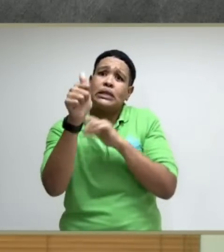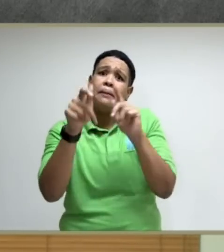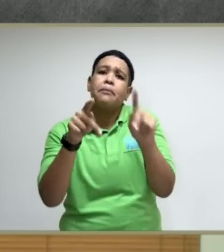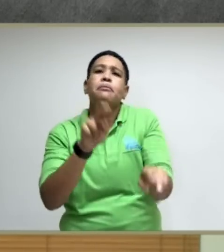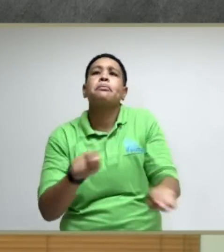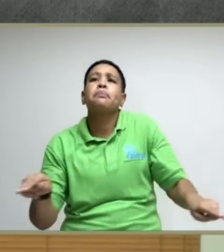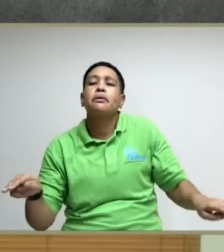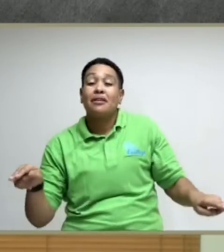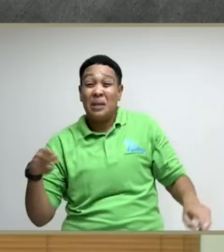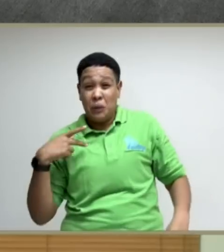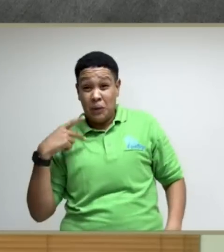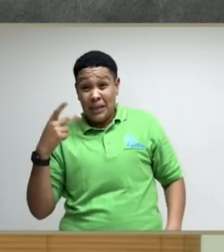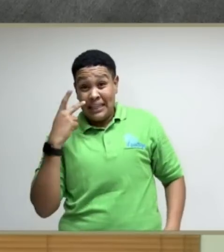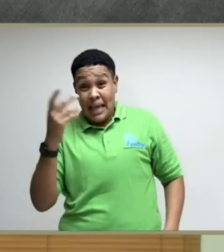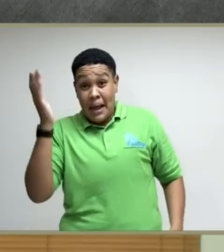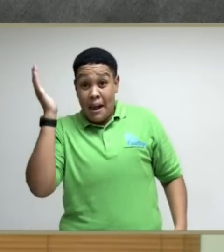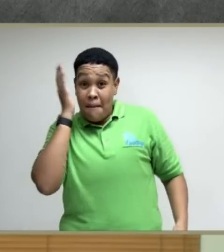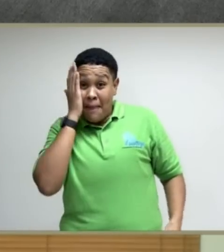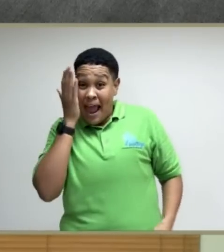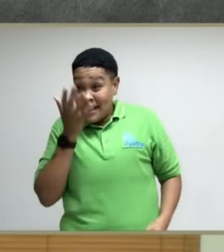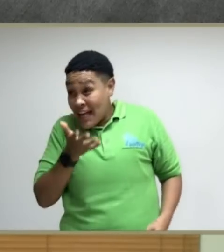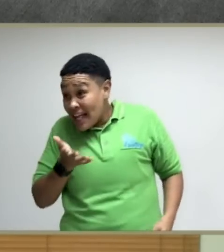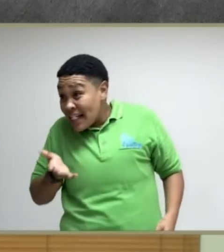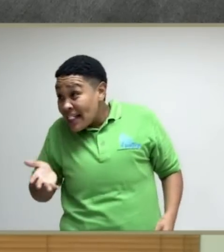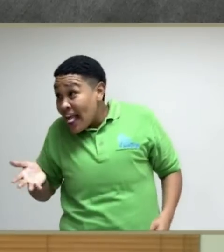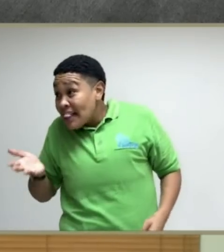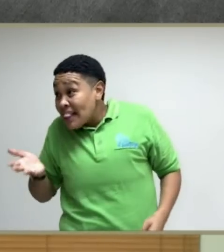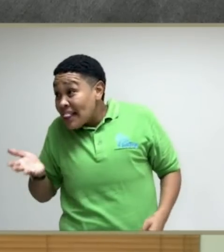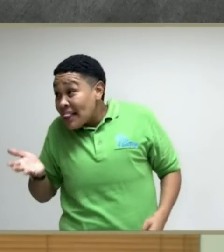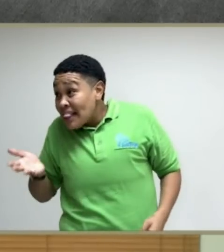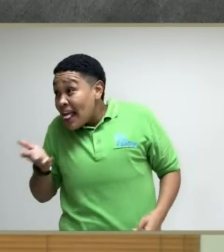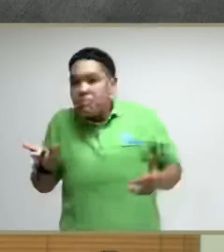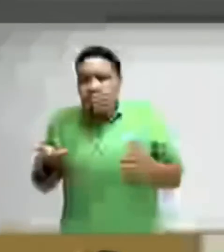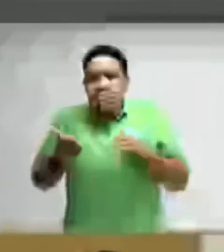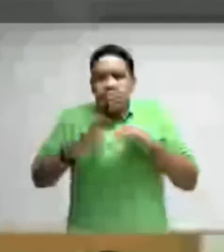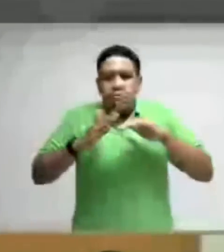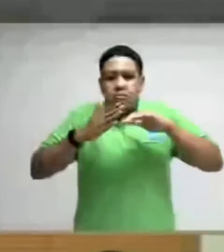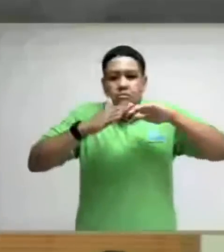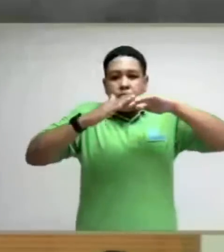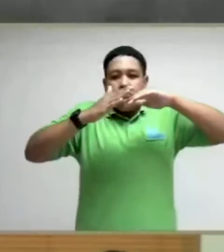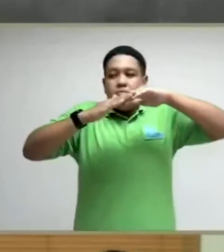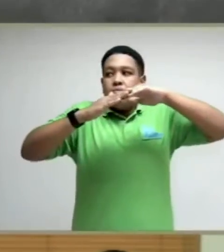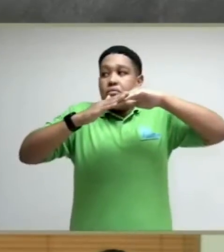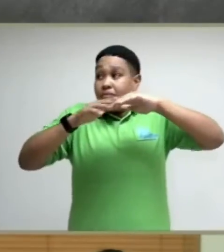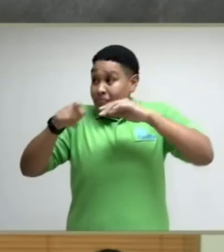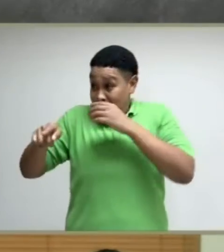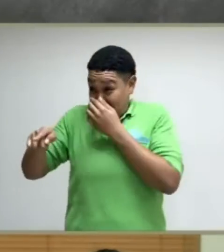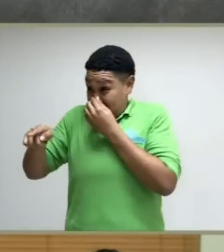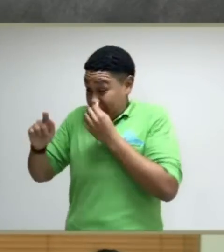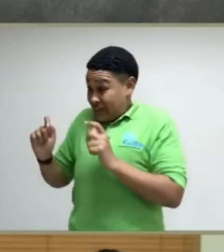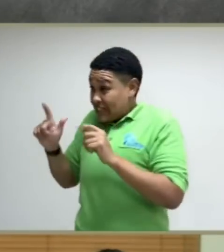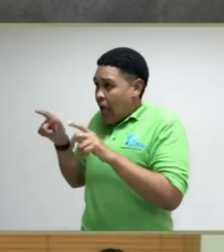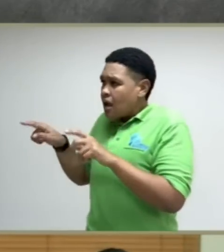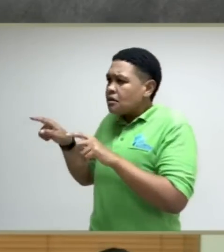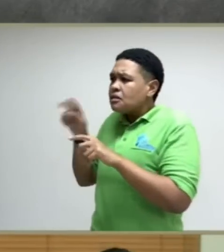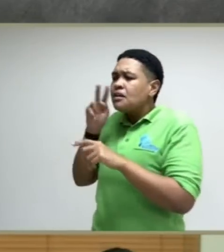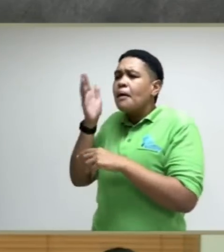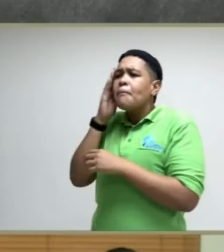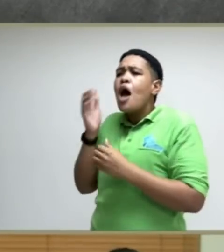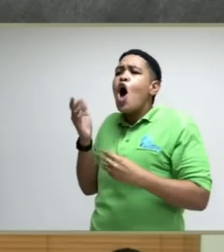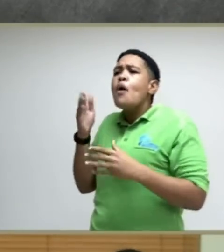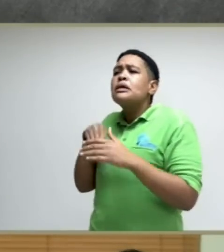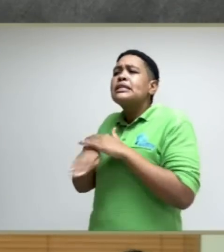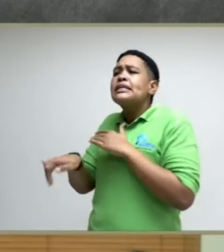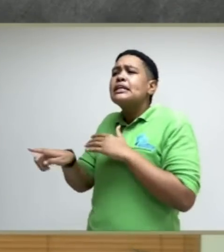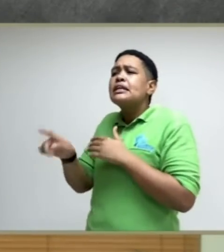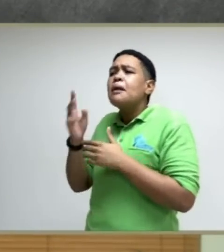is that the number of beds that are occupied are increasing. And this slide looks at the number of beds that are occupied